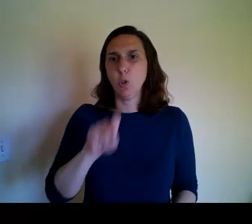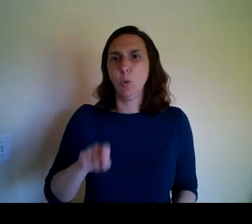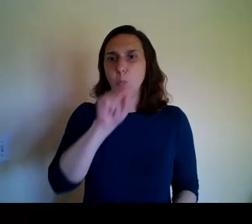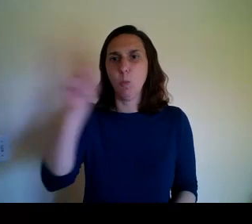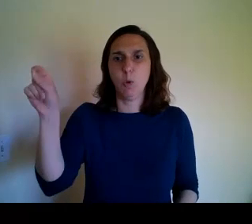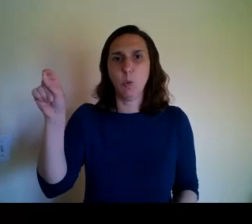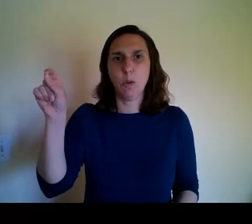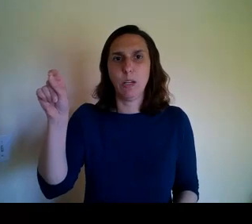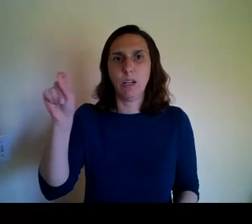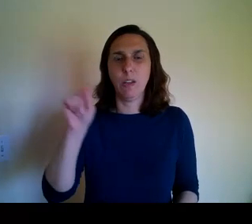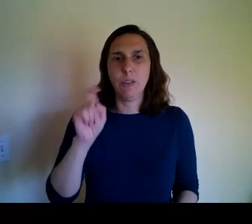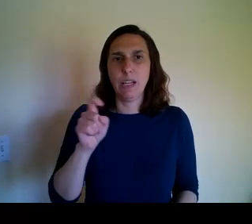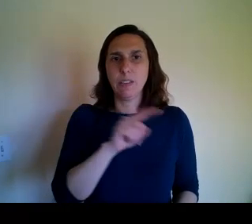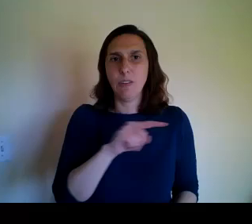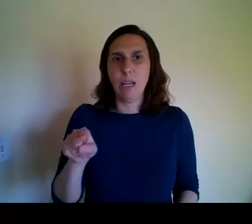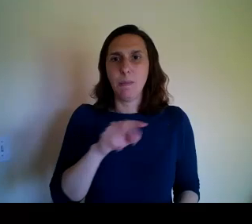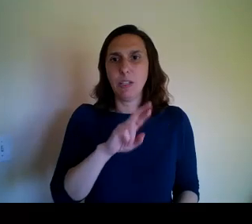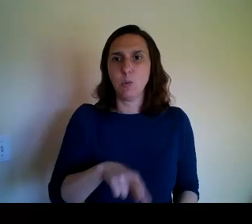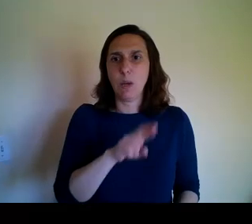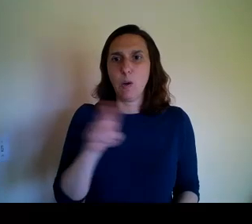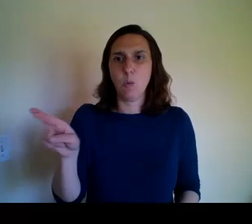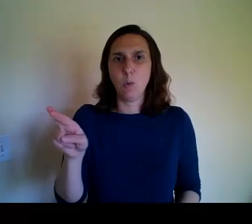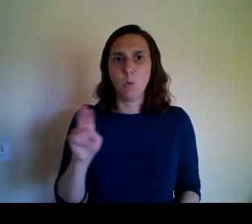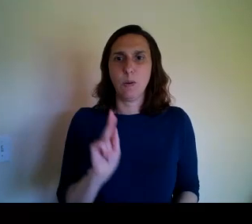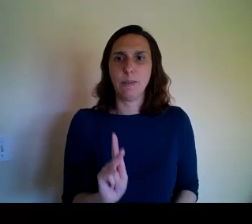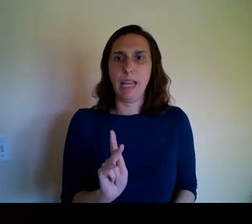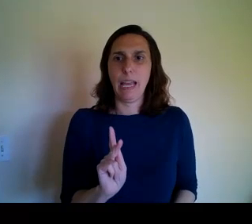divided by the square root of k.